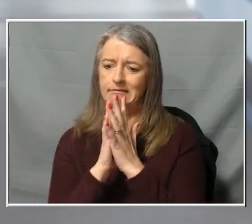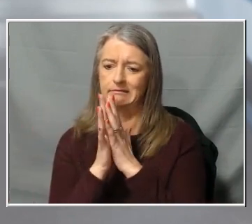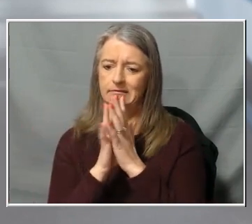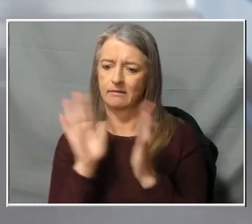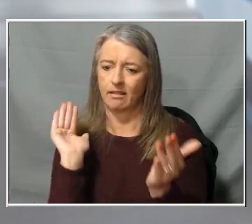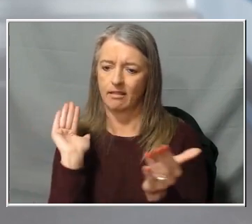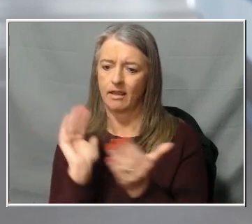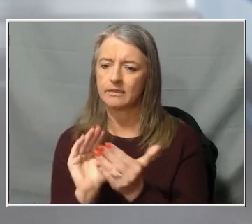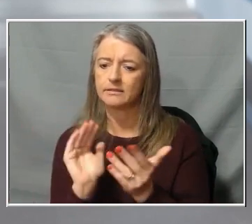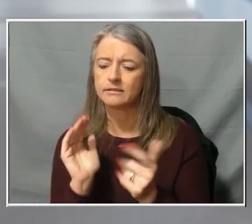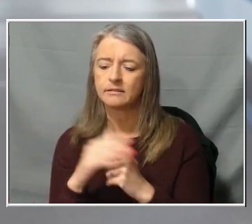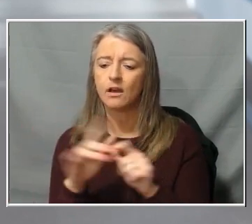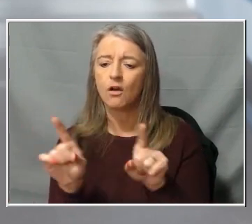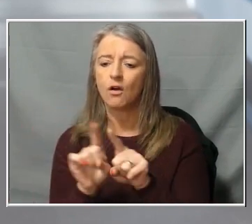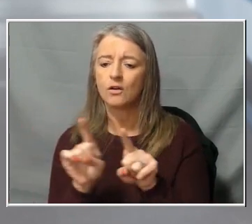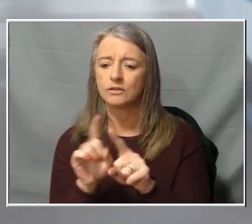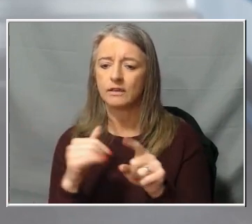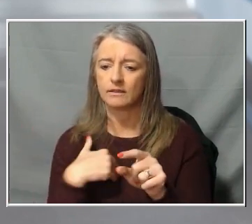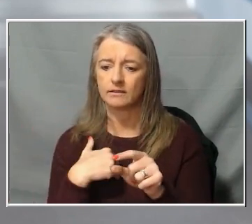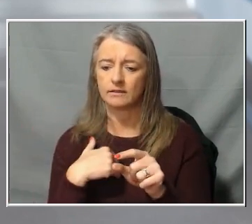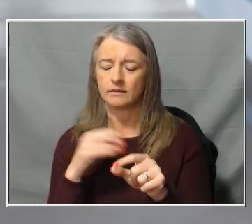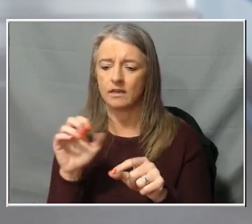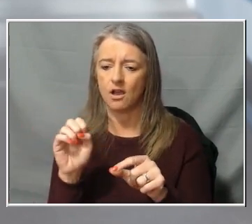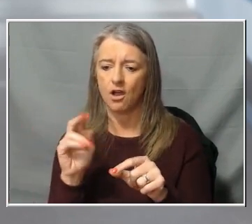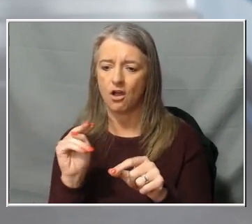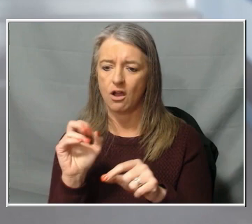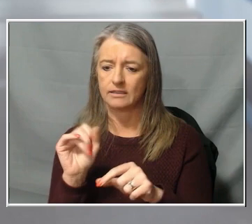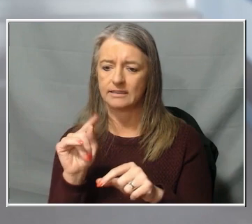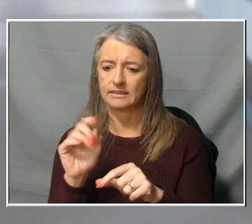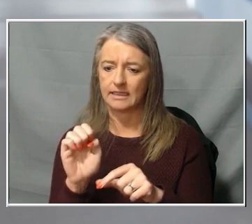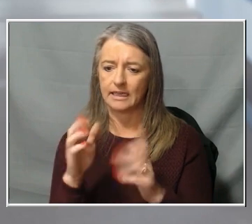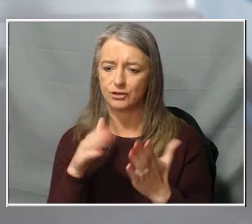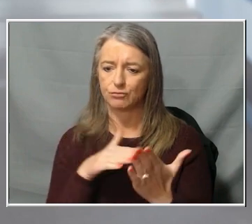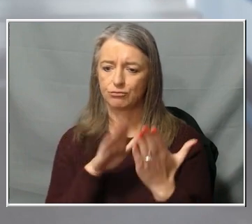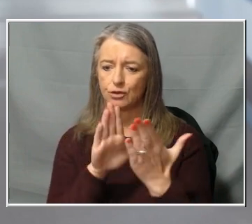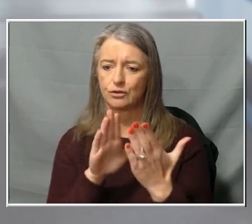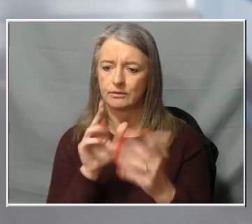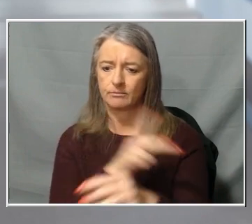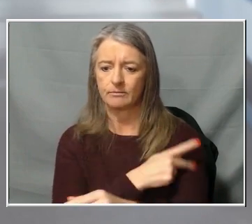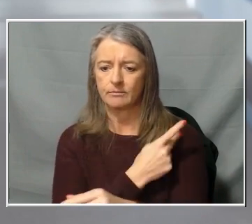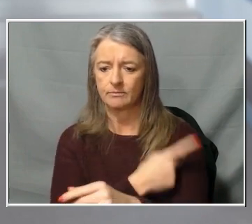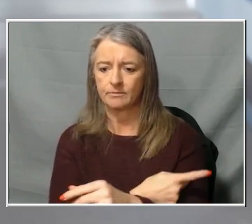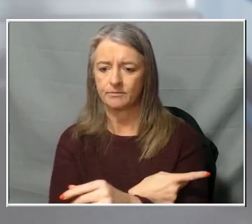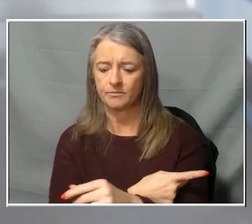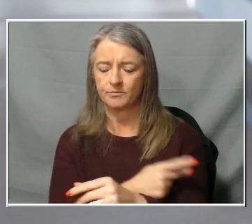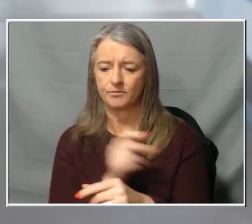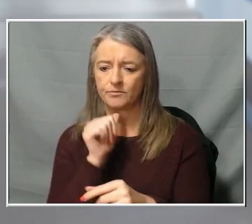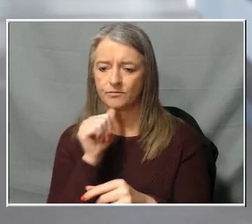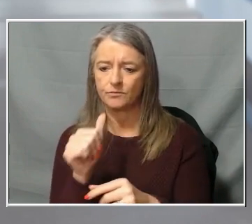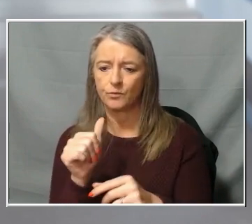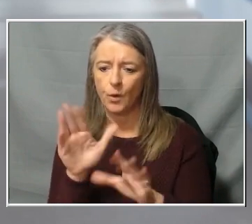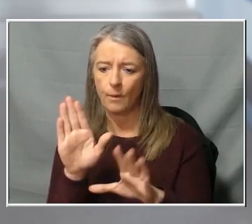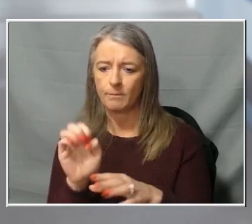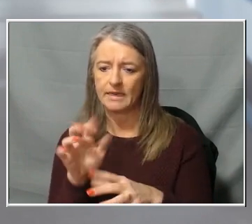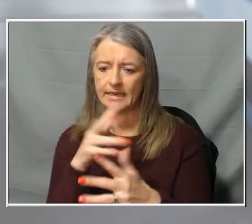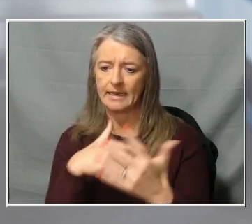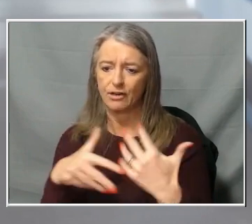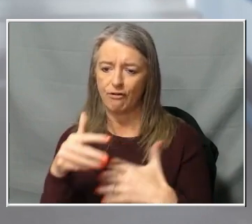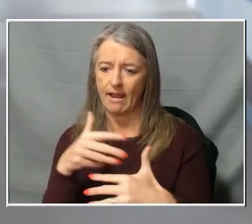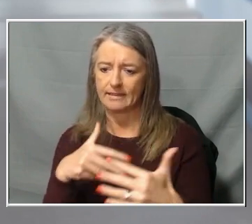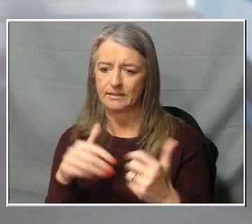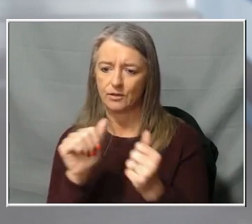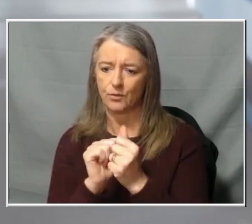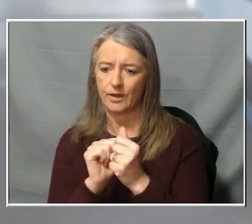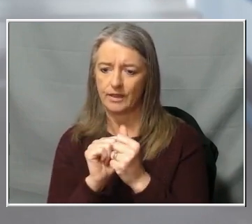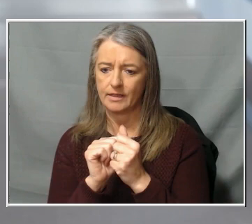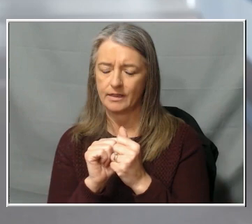then also kind of have an on-stage, off-stage approach where patients won't be interacting with